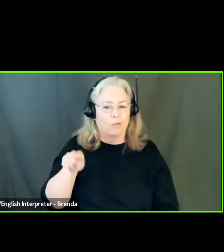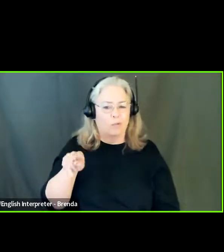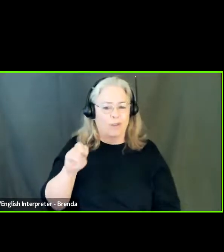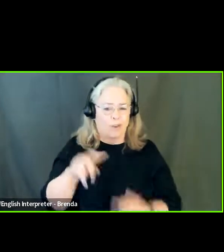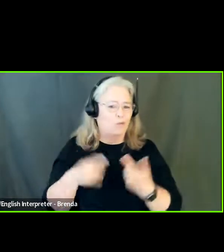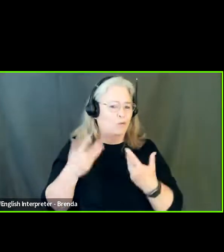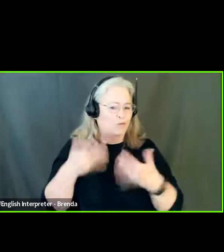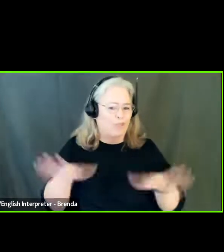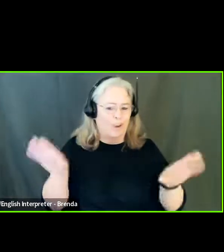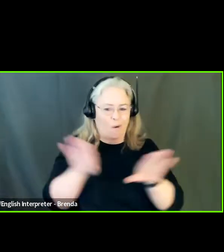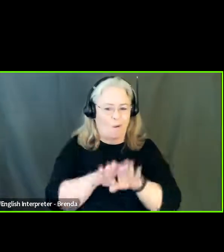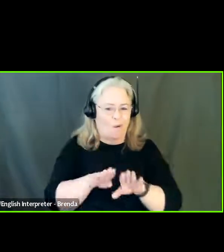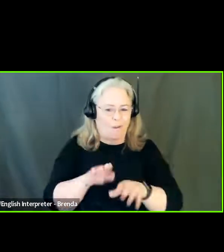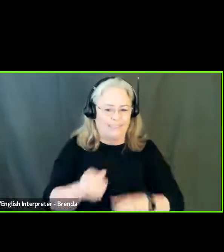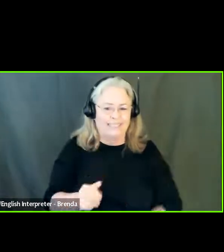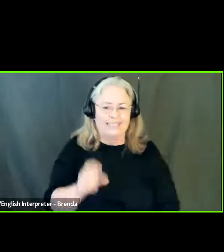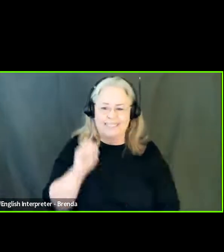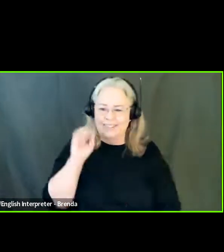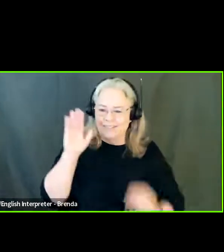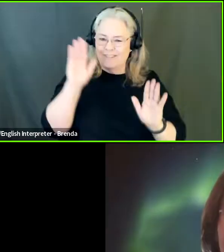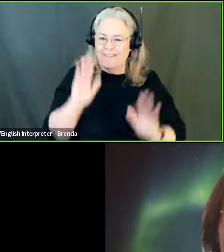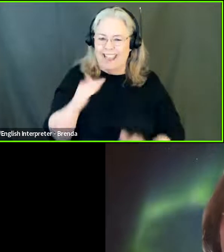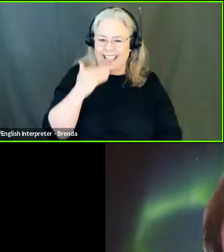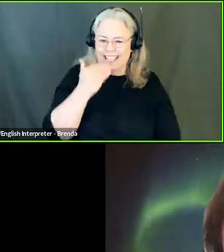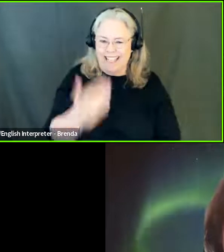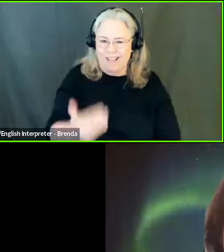today. Great, thank you.